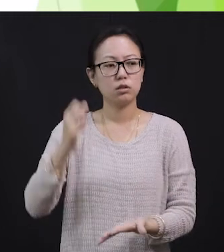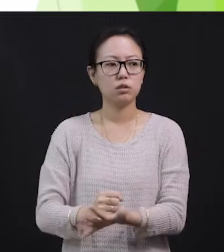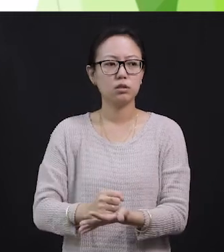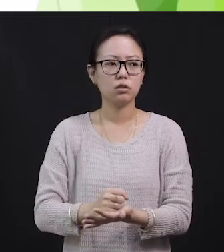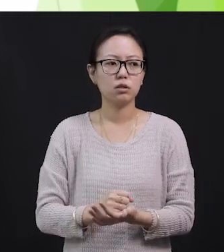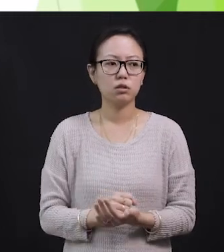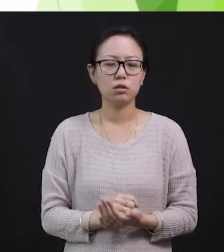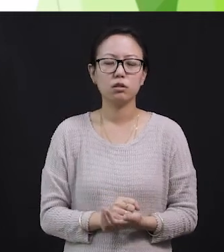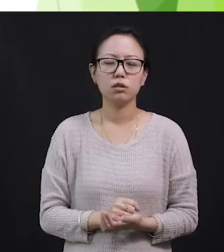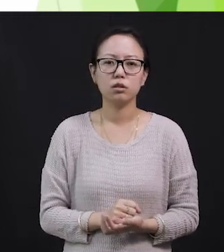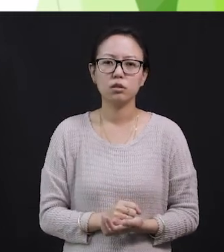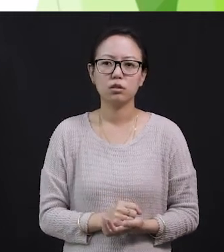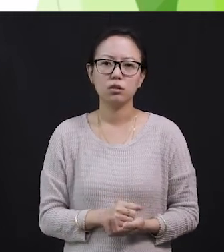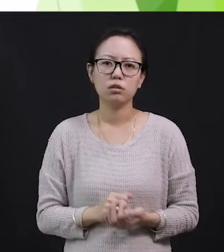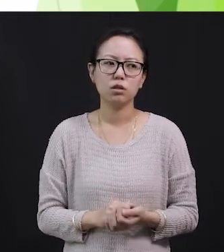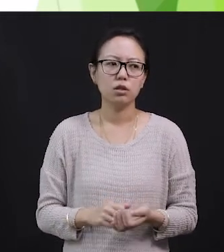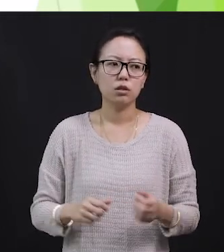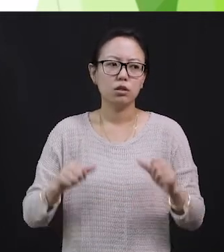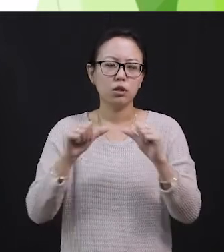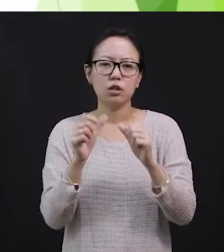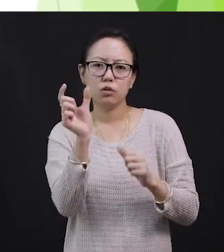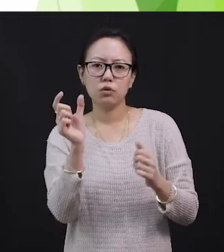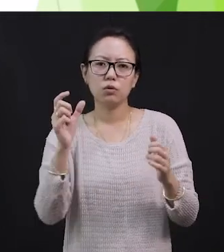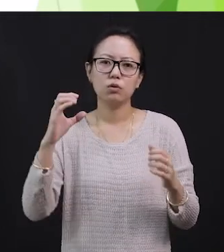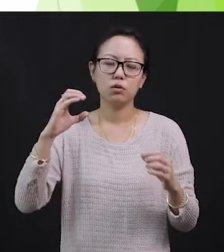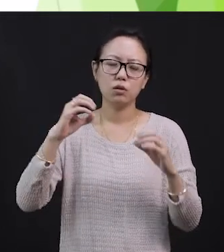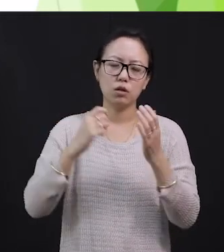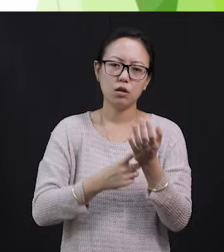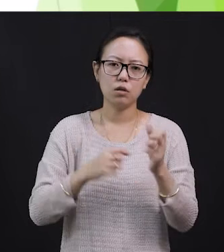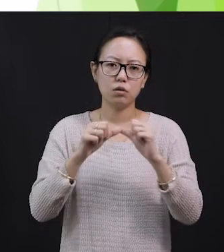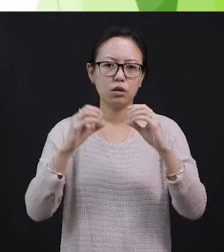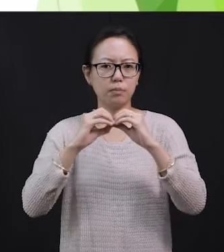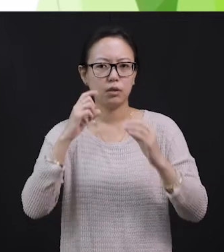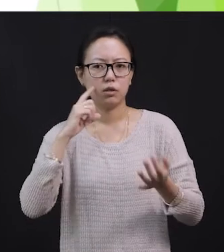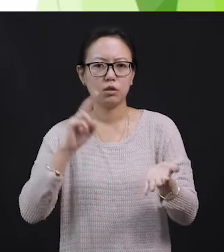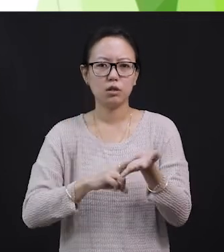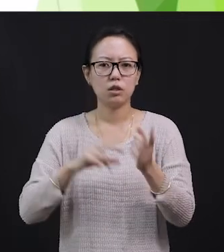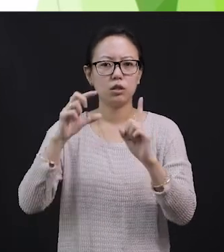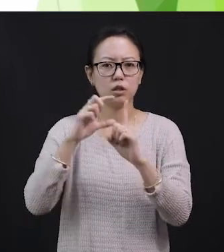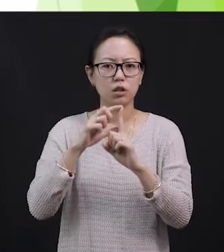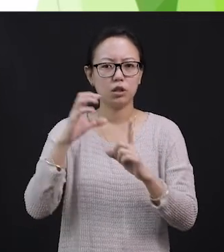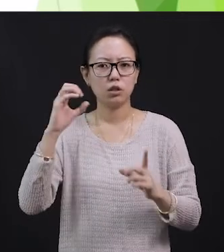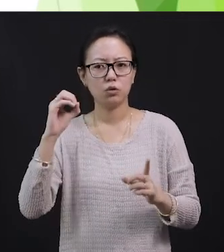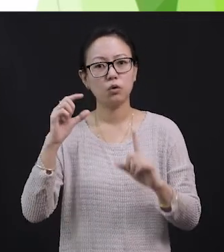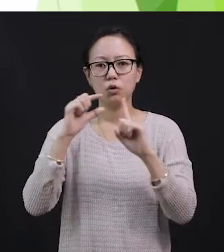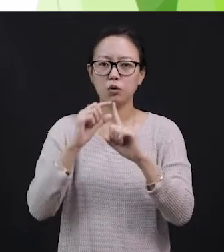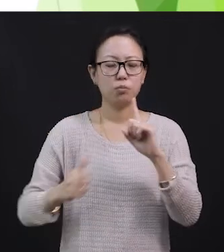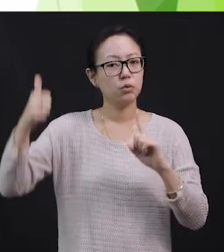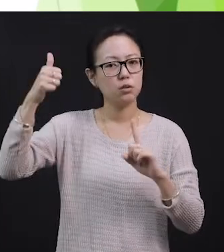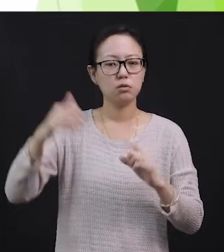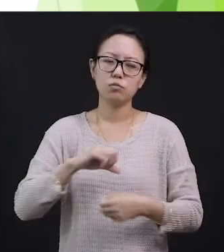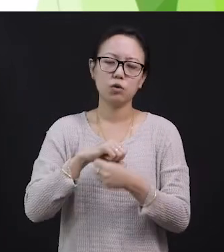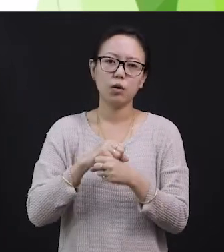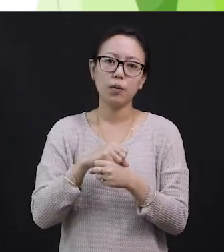the first national education started with the national college with Aurobindo as a principal.